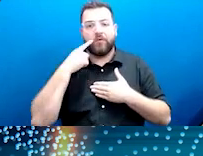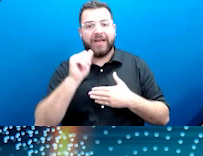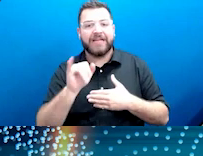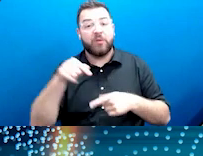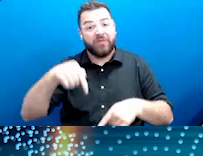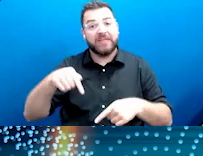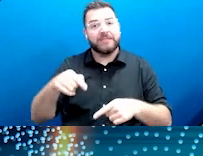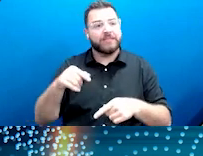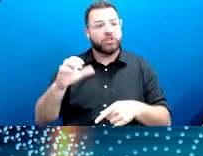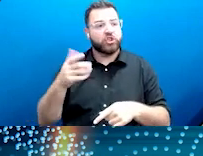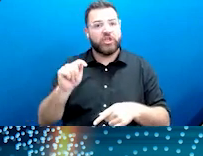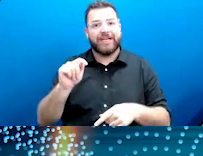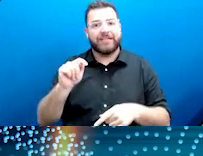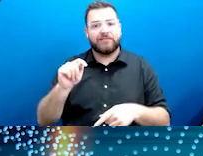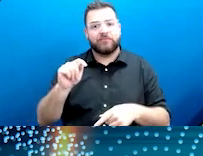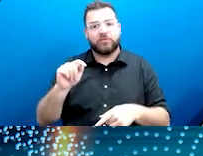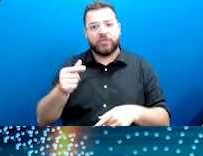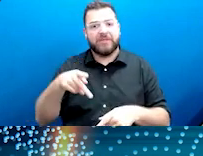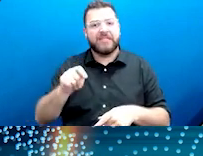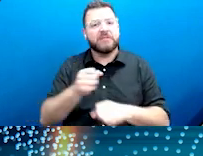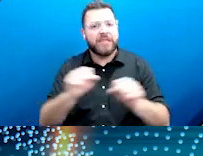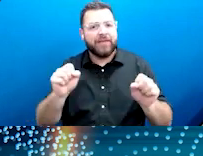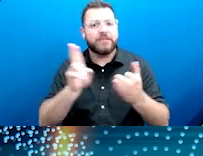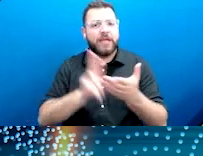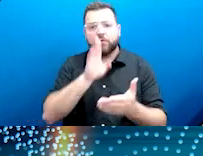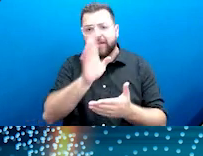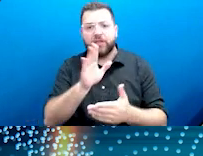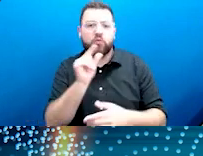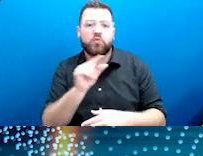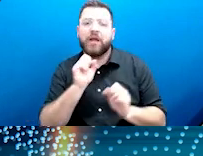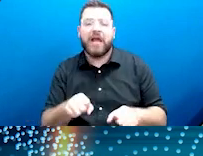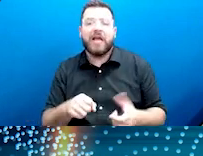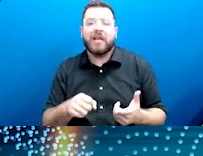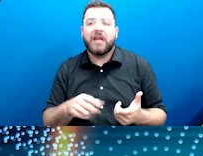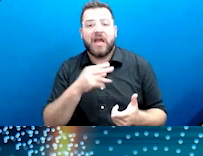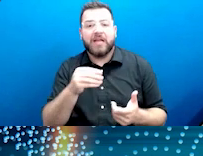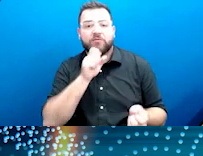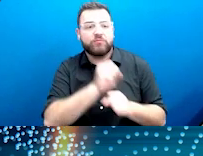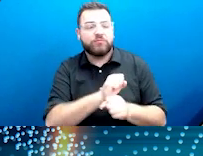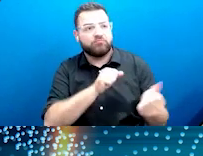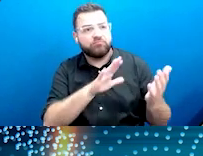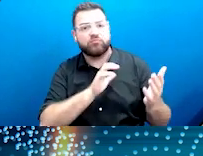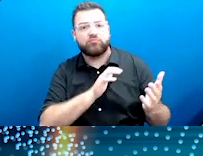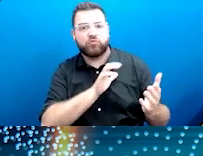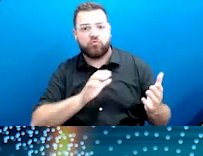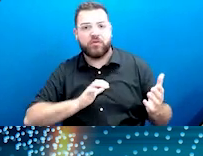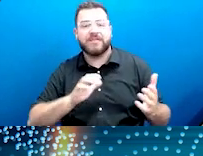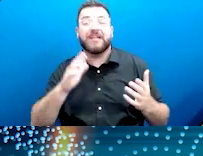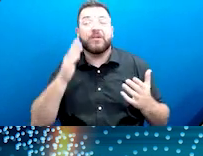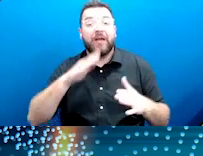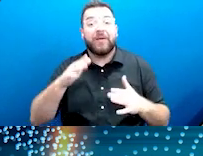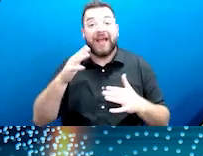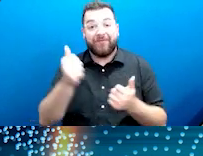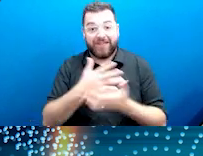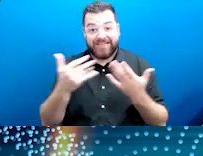ones because, like I said, they're trying to be as above board as possible. And they were actually sounding the alarm that because of the way everything was exploding, that we need to be on